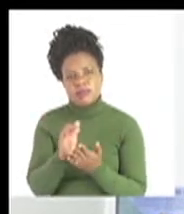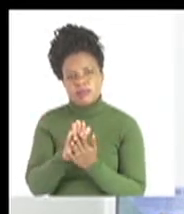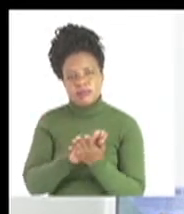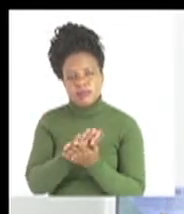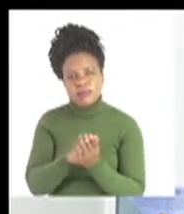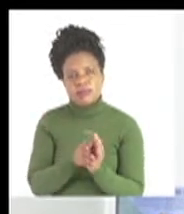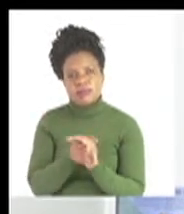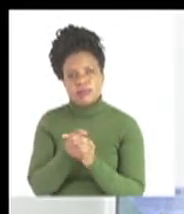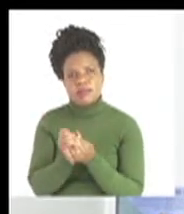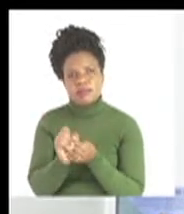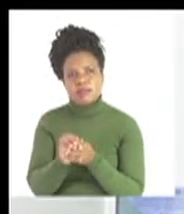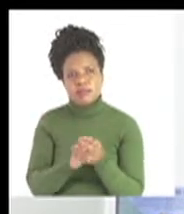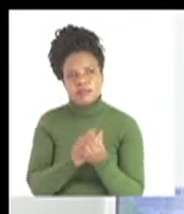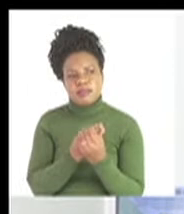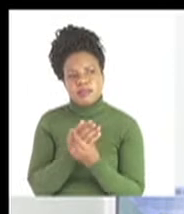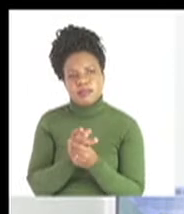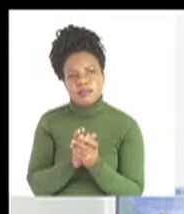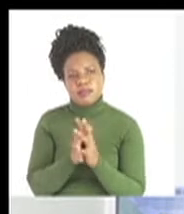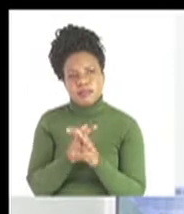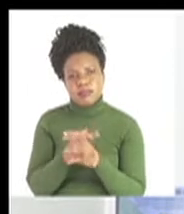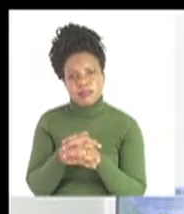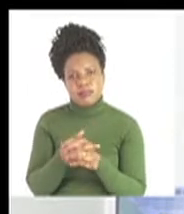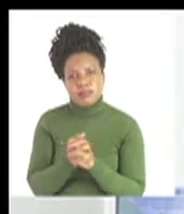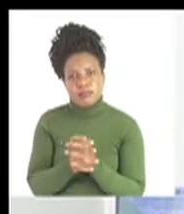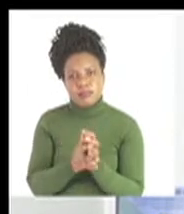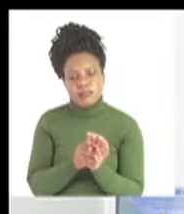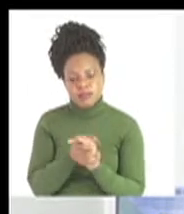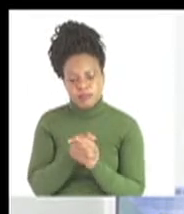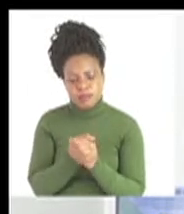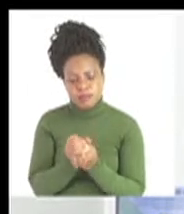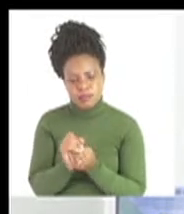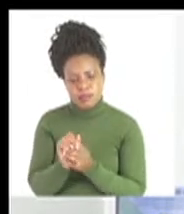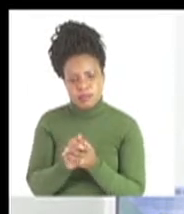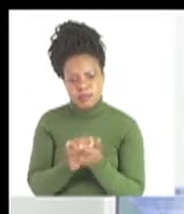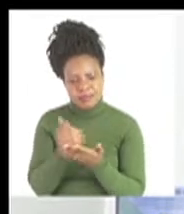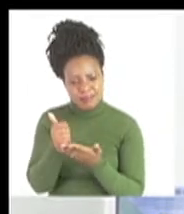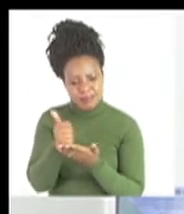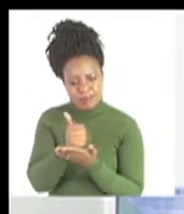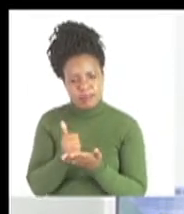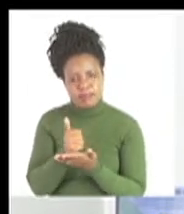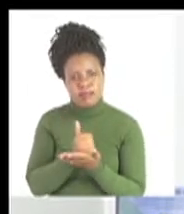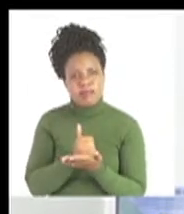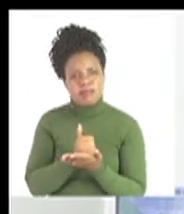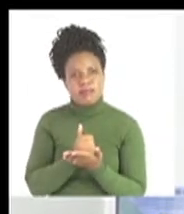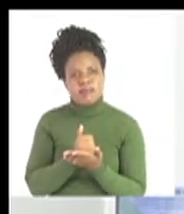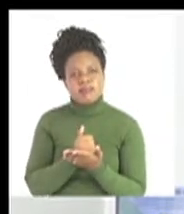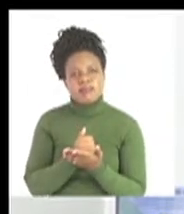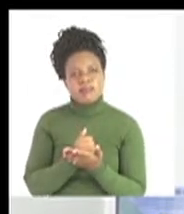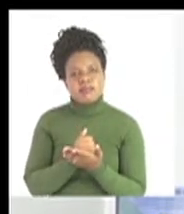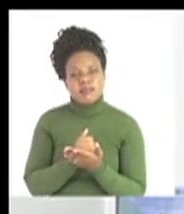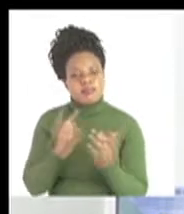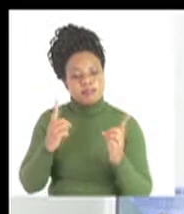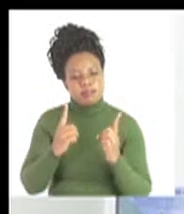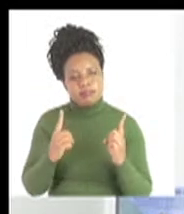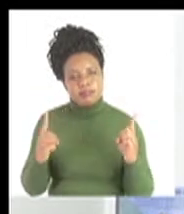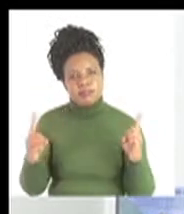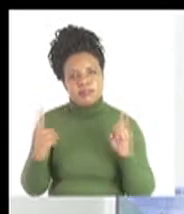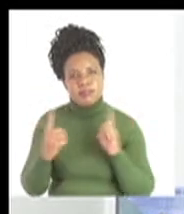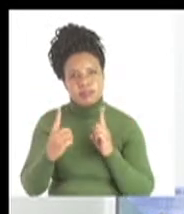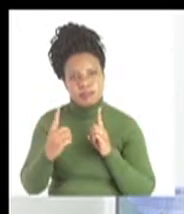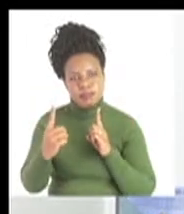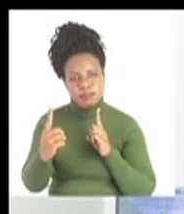and make sure all the parts of your hands are sanitized. Social distance